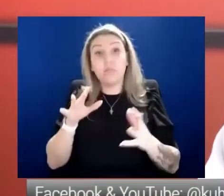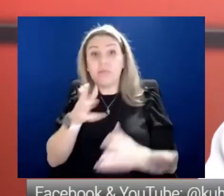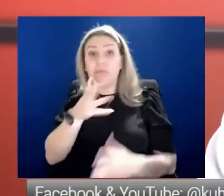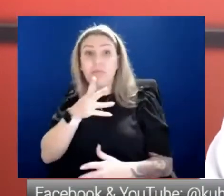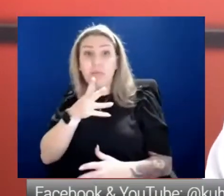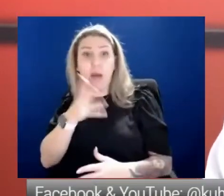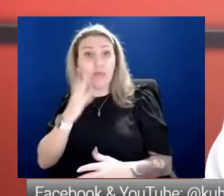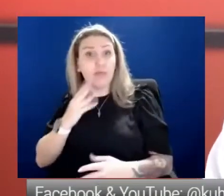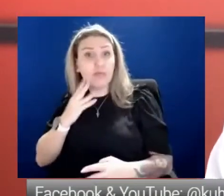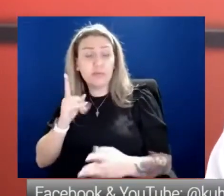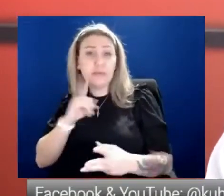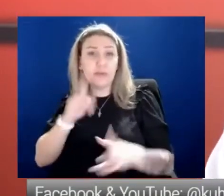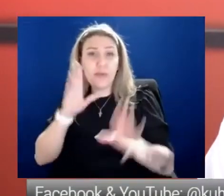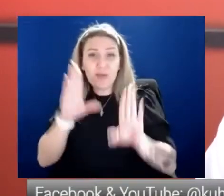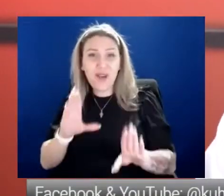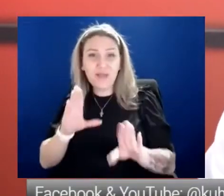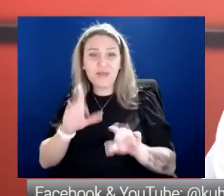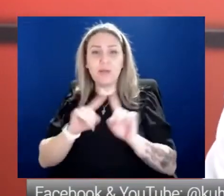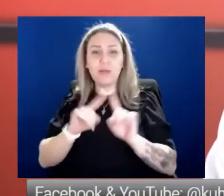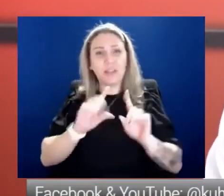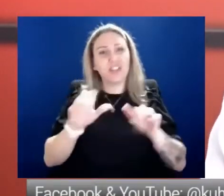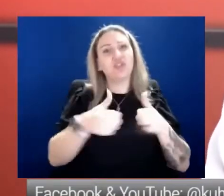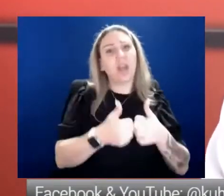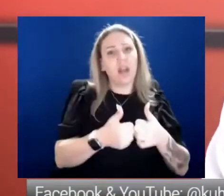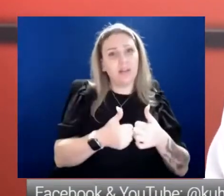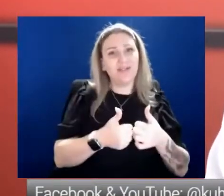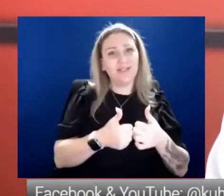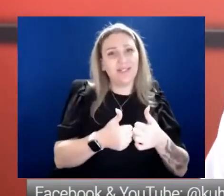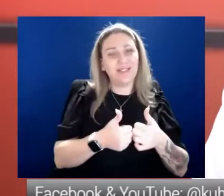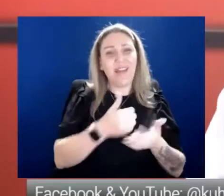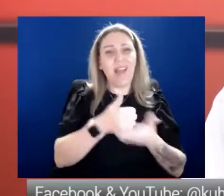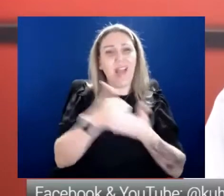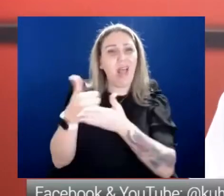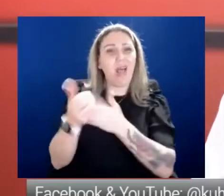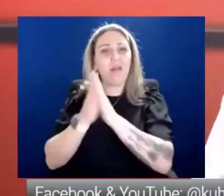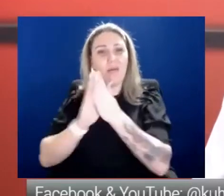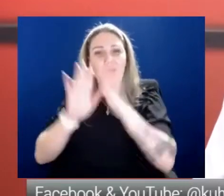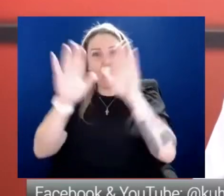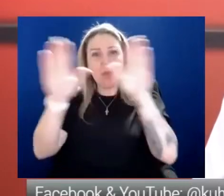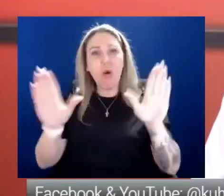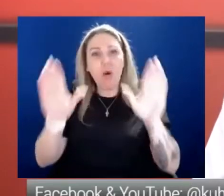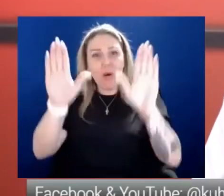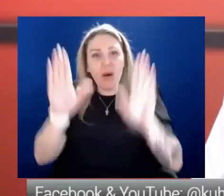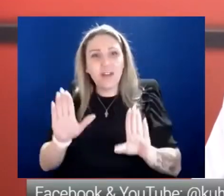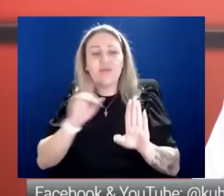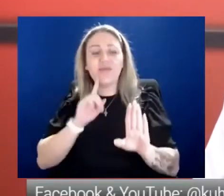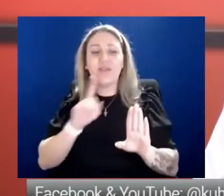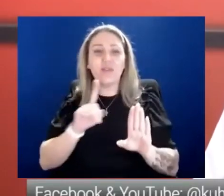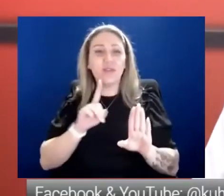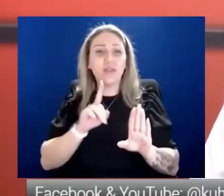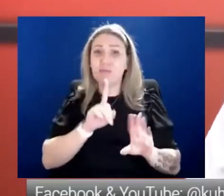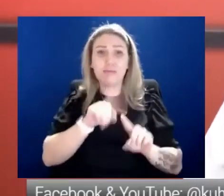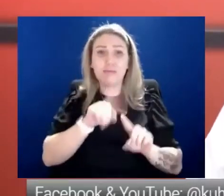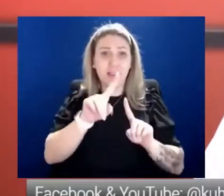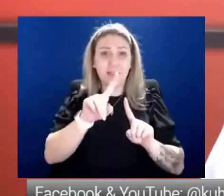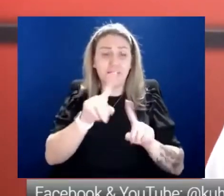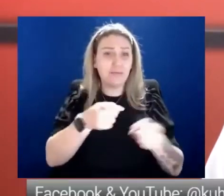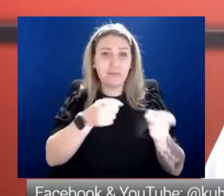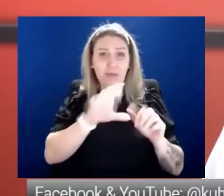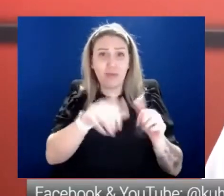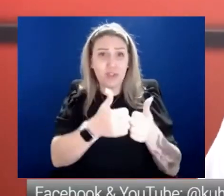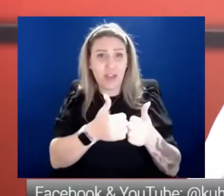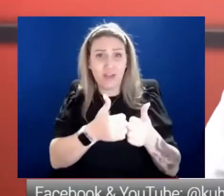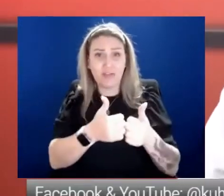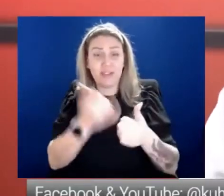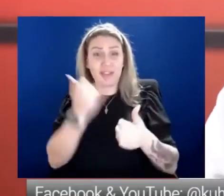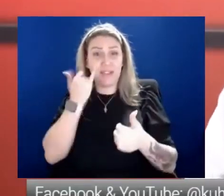makes it wonderful is the challenges, and a lot of those challenges you just can't control. So let go of control. You can't control all of it. Know that if you're taking care of